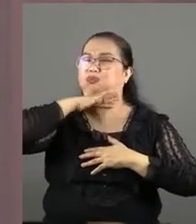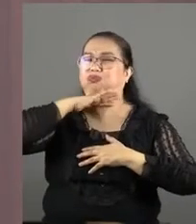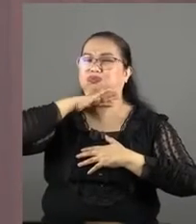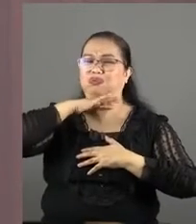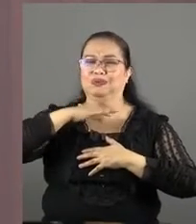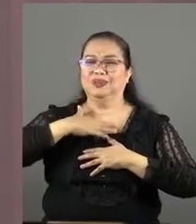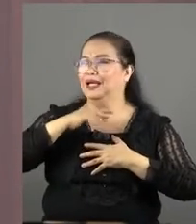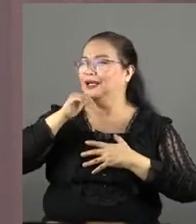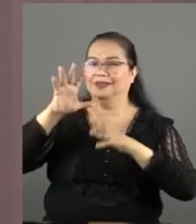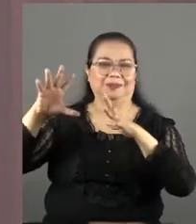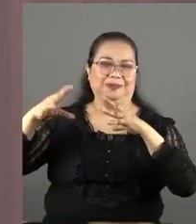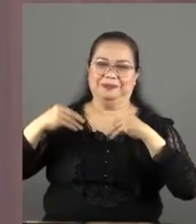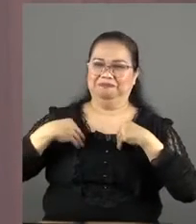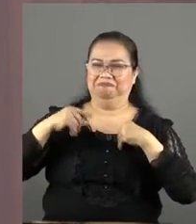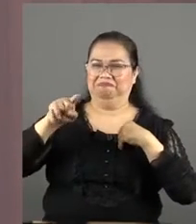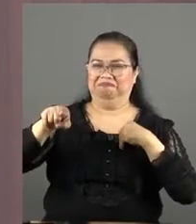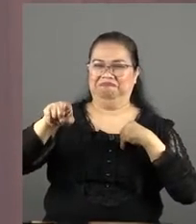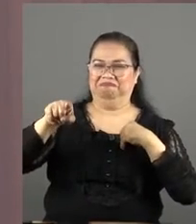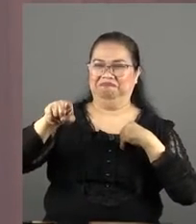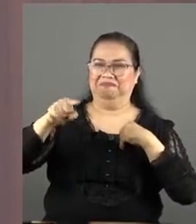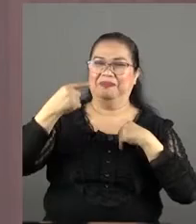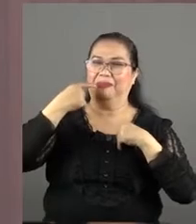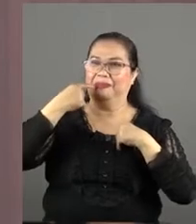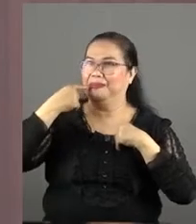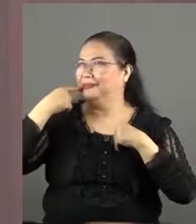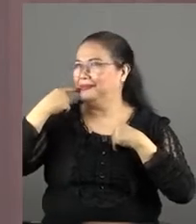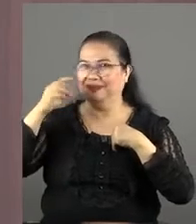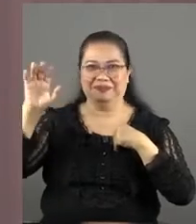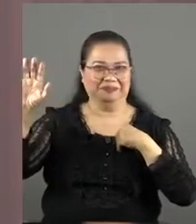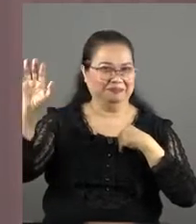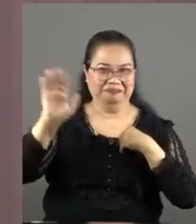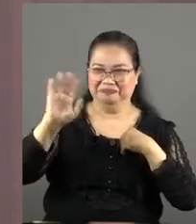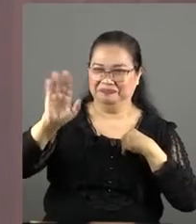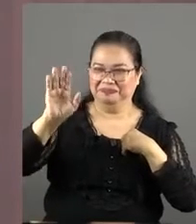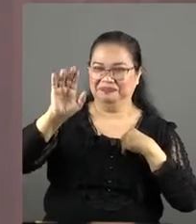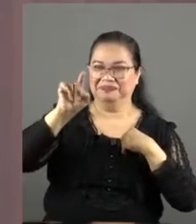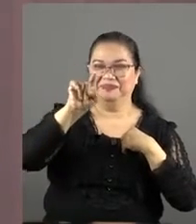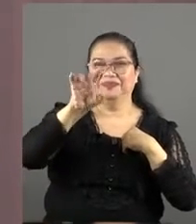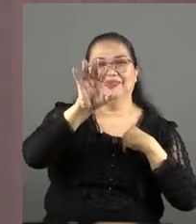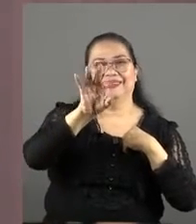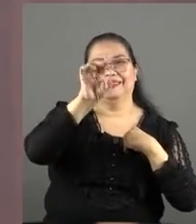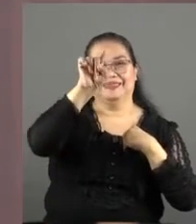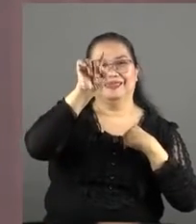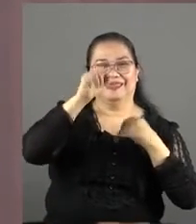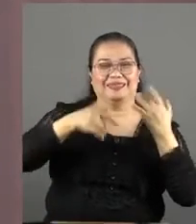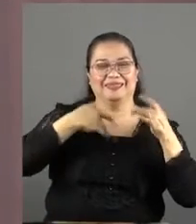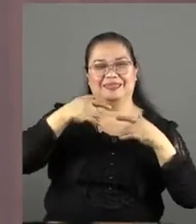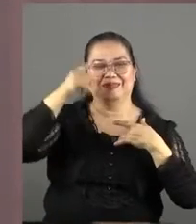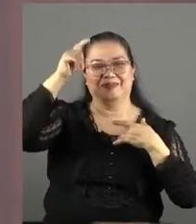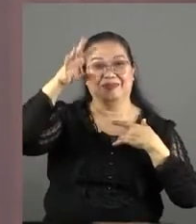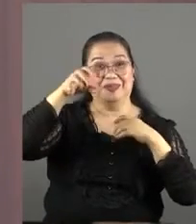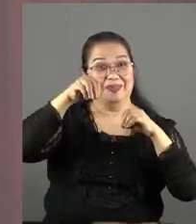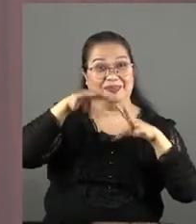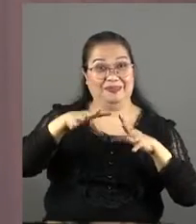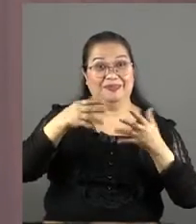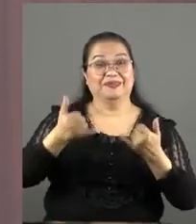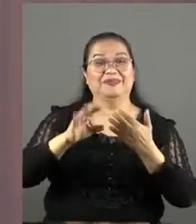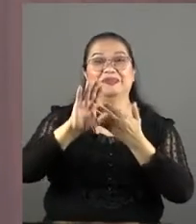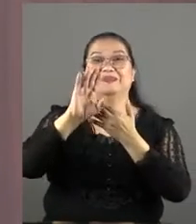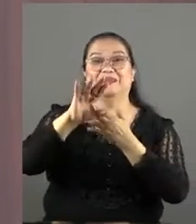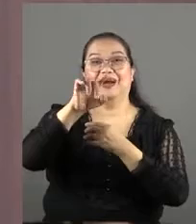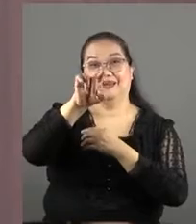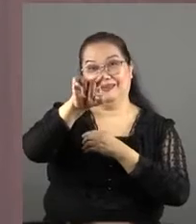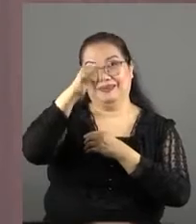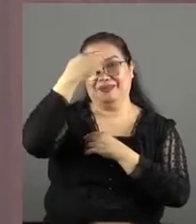that. I hope you discover the joy that God wants you to have. If you've lost it, may it return to